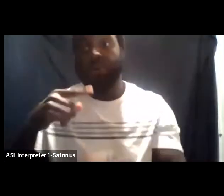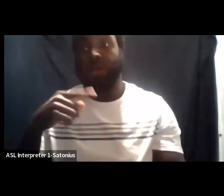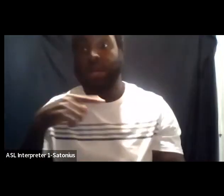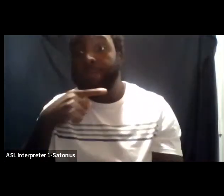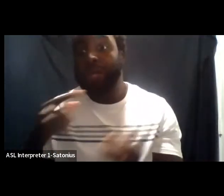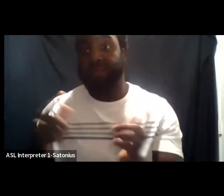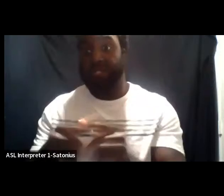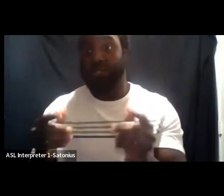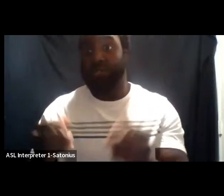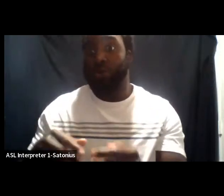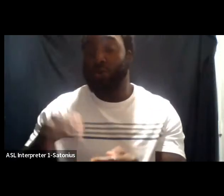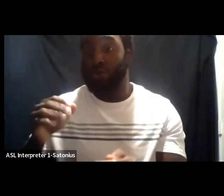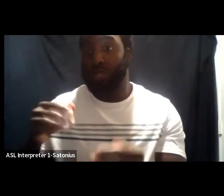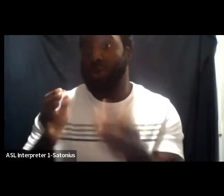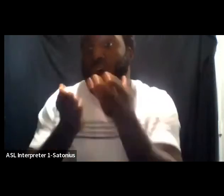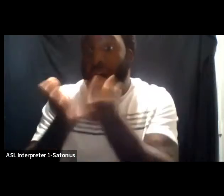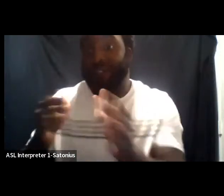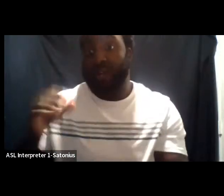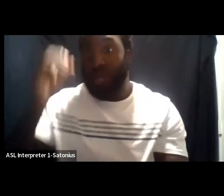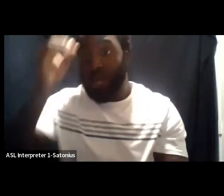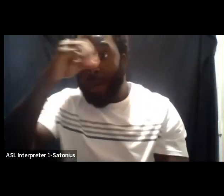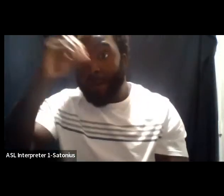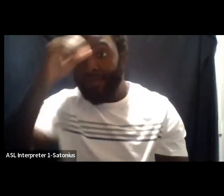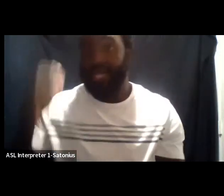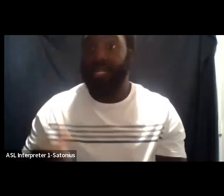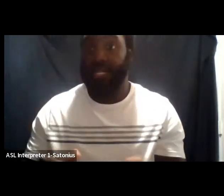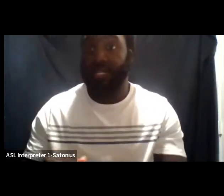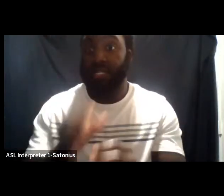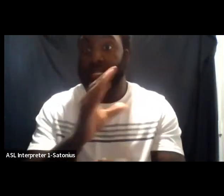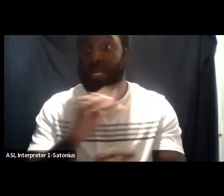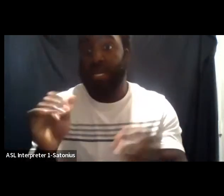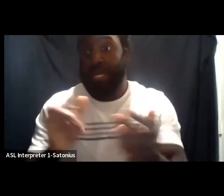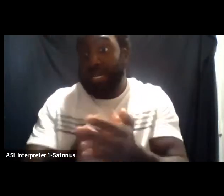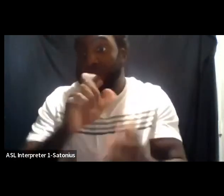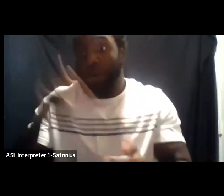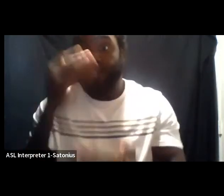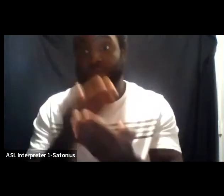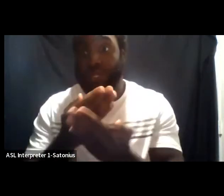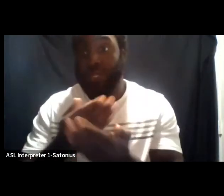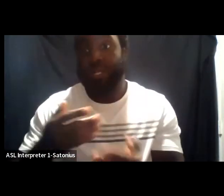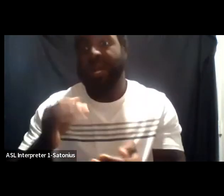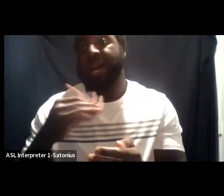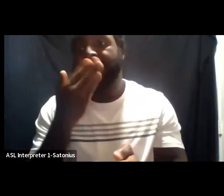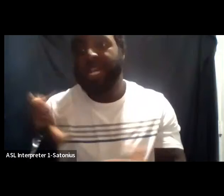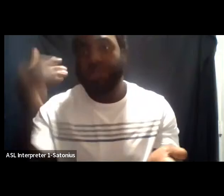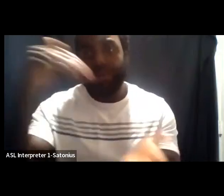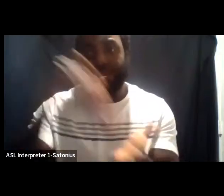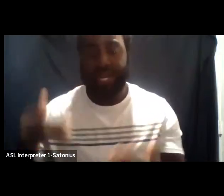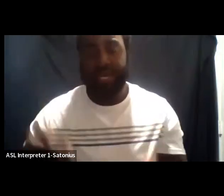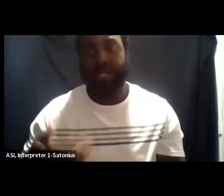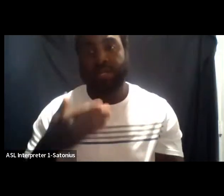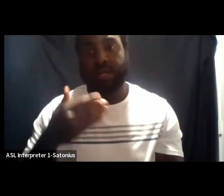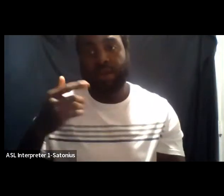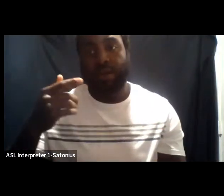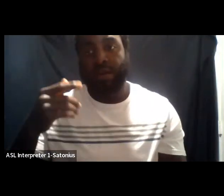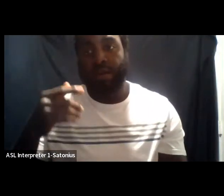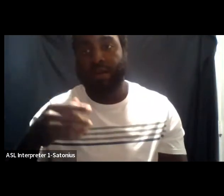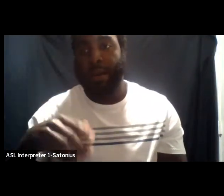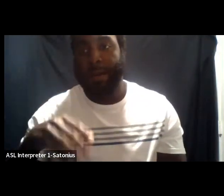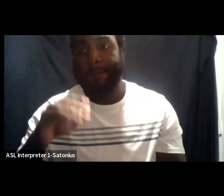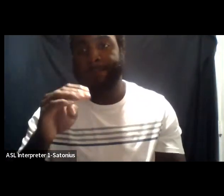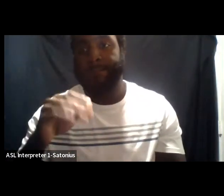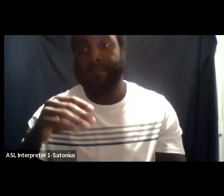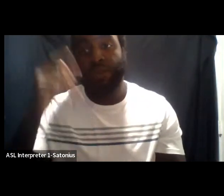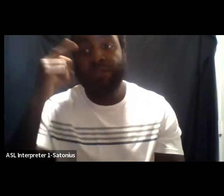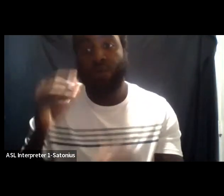scrutinize this, to offer their input, and that's all for the good. So thank you again, Commissioner Garodnick,